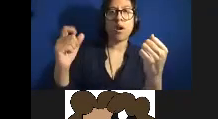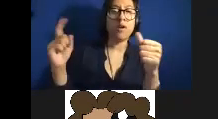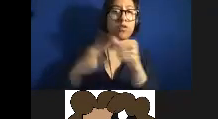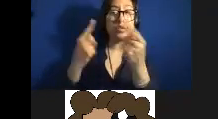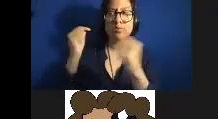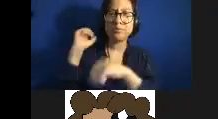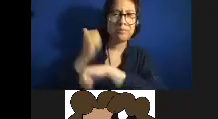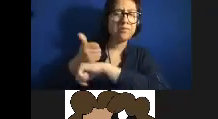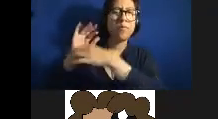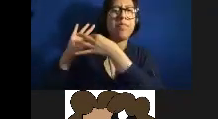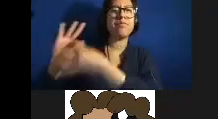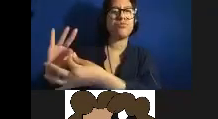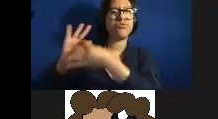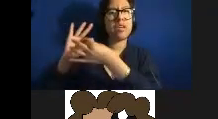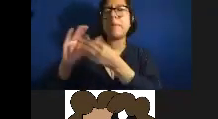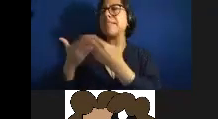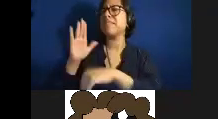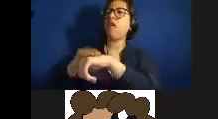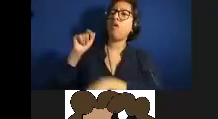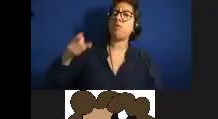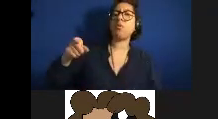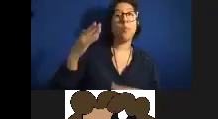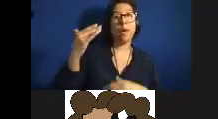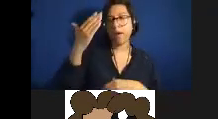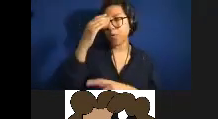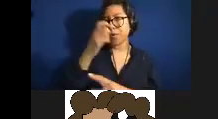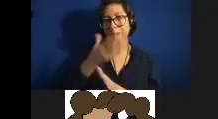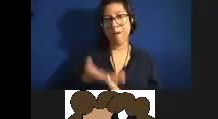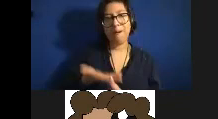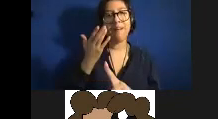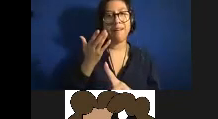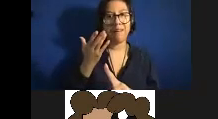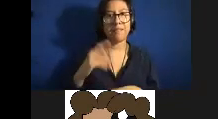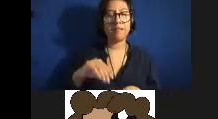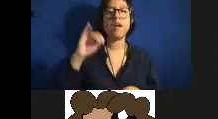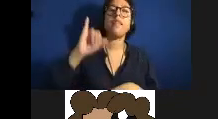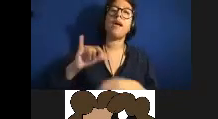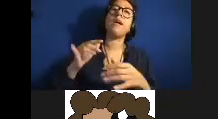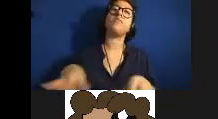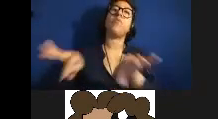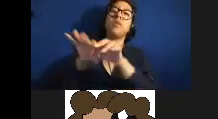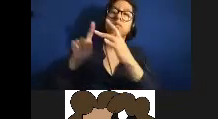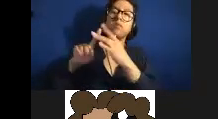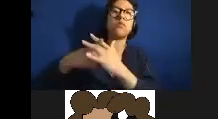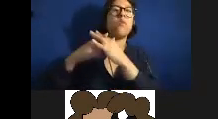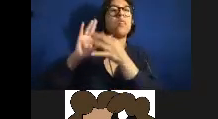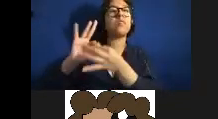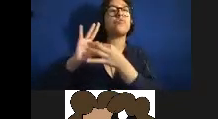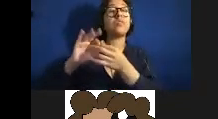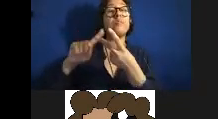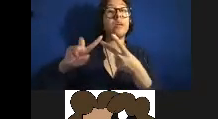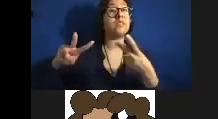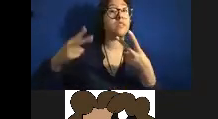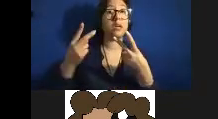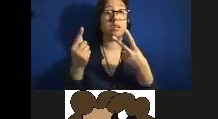lot easier to check somebody when you know them by name. I would say definitely starting there. I think second, you